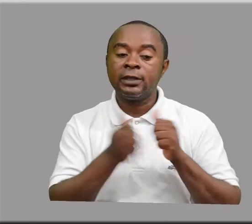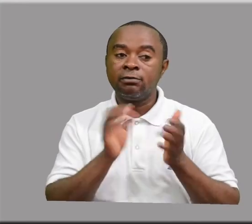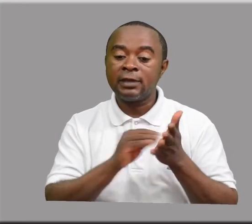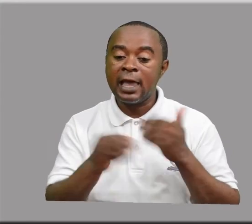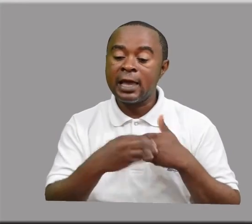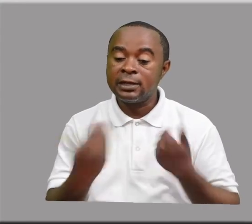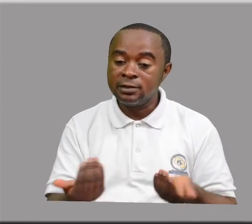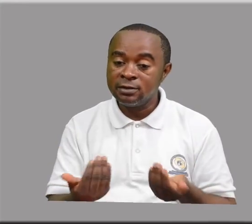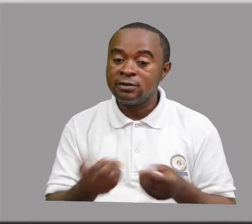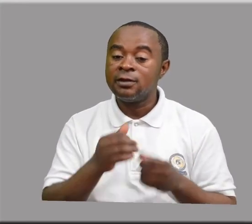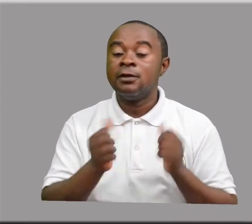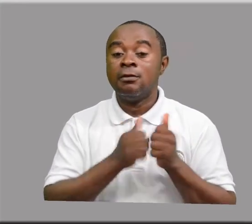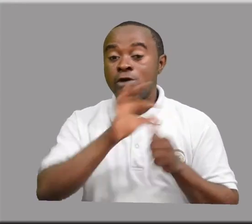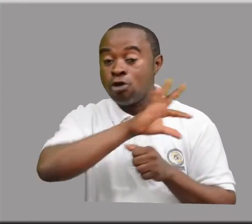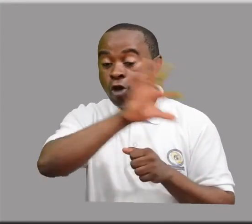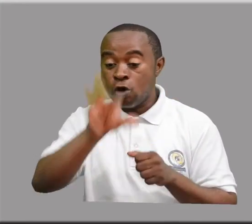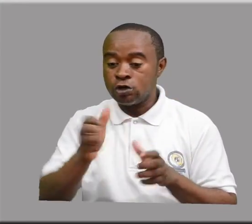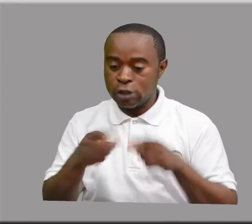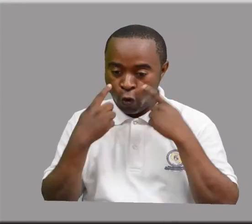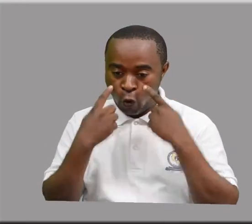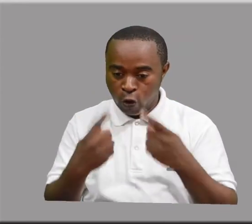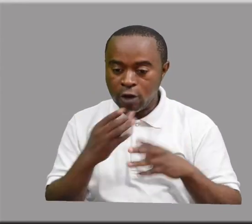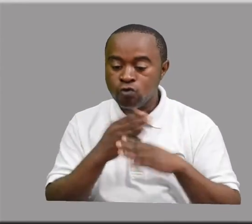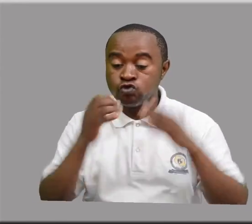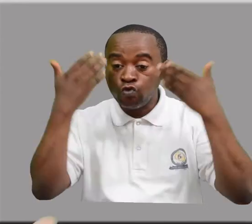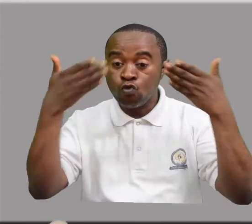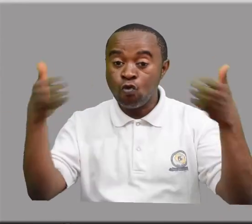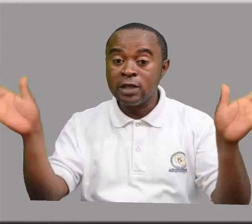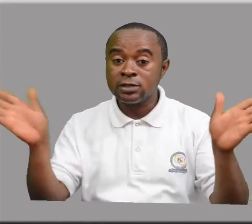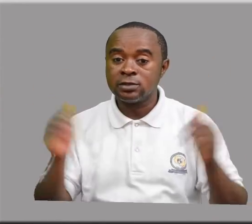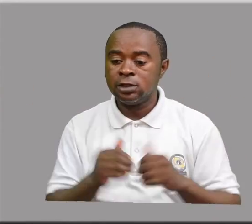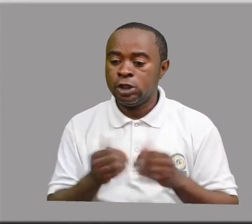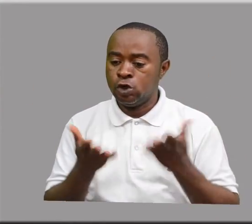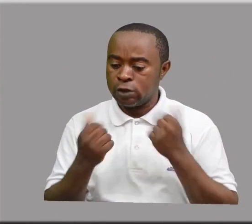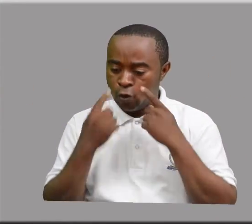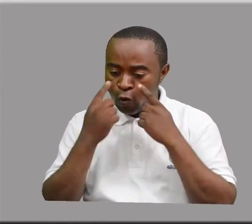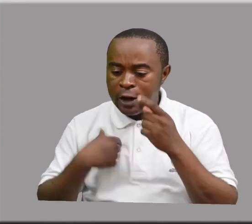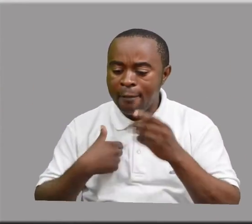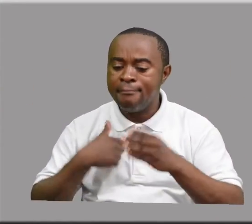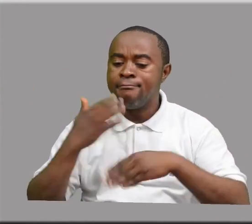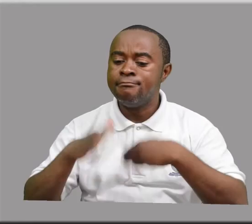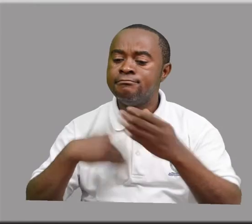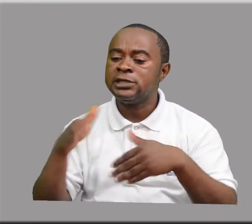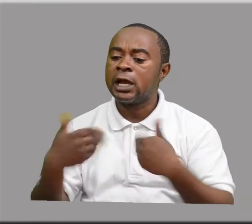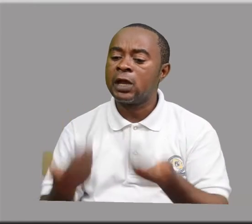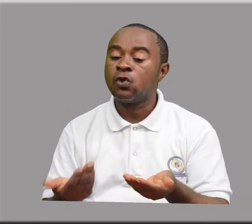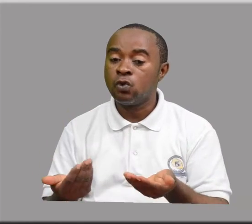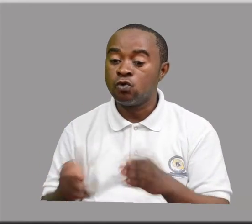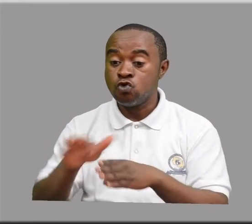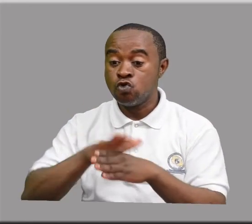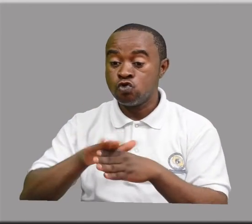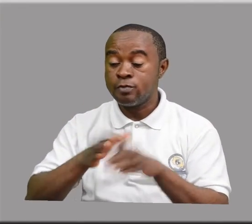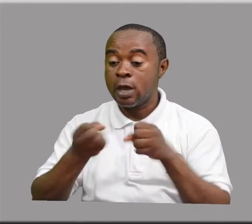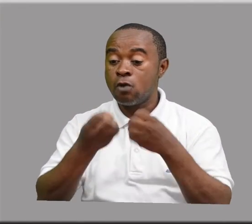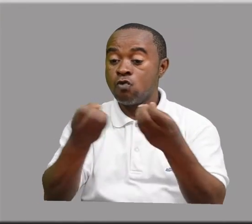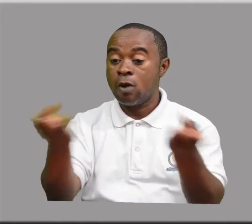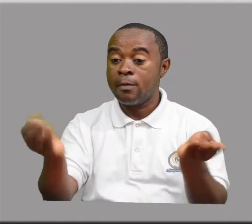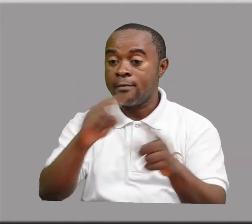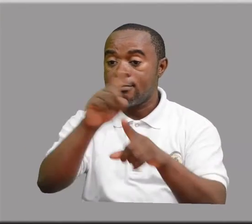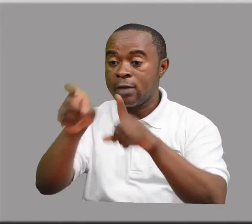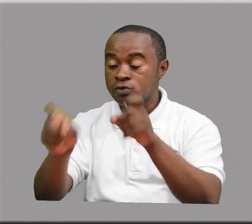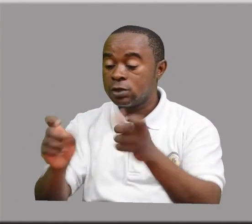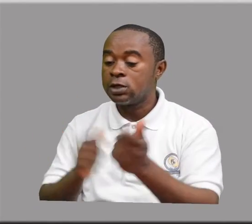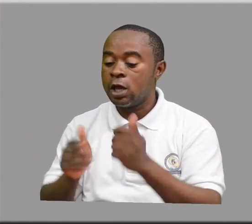and so we want to see all those transparency. We want to see the process of how you